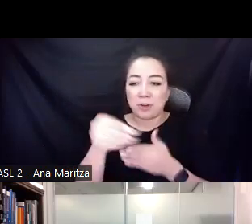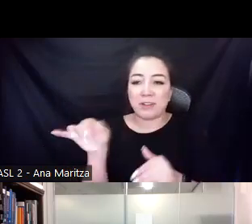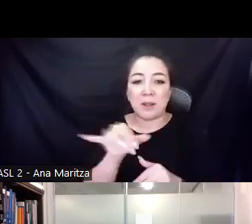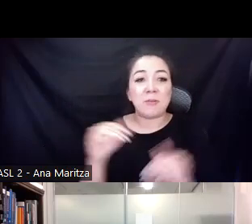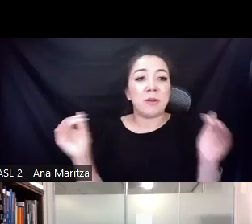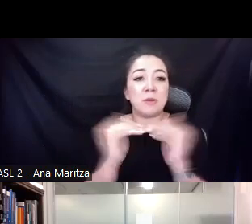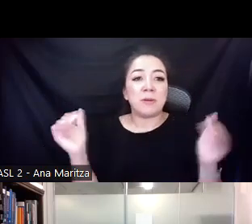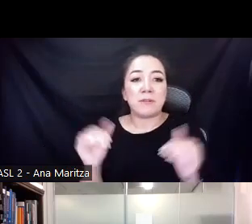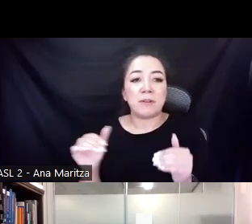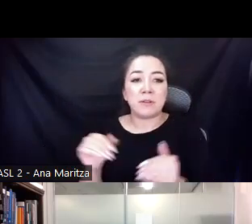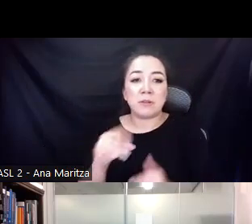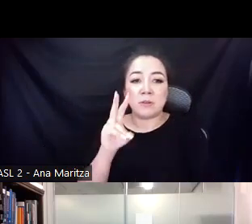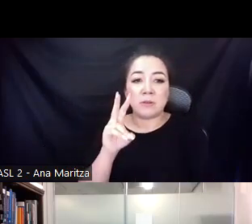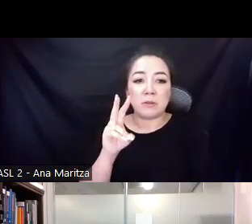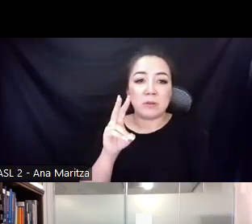of